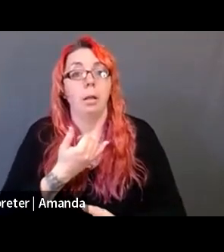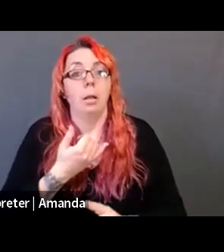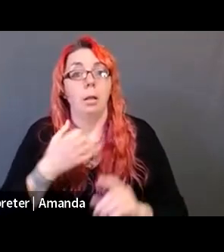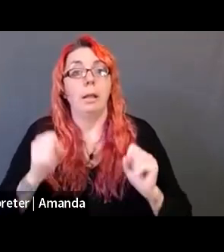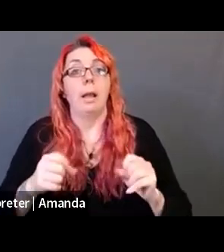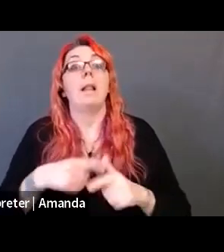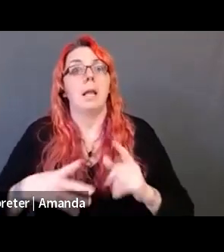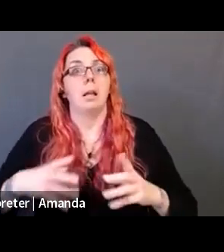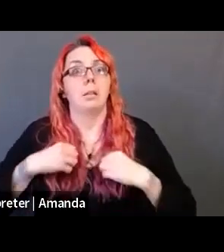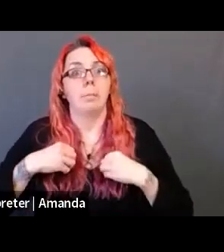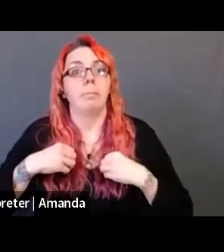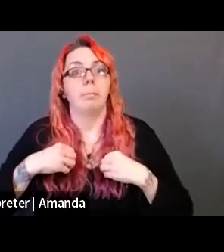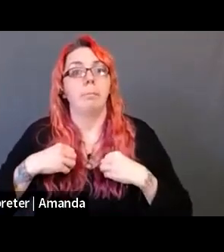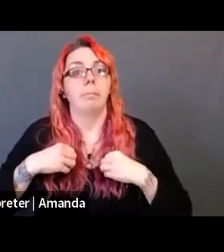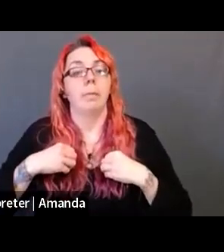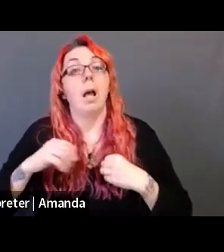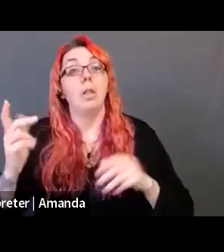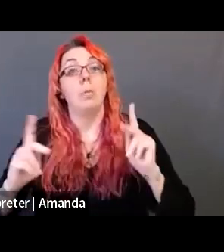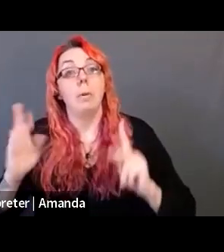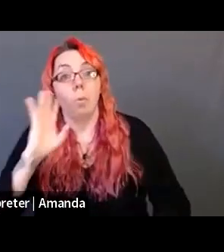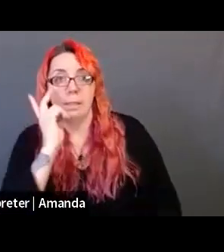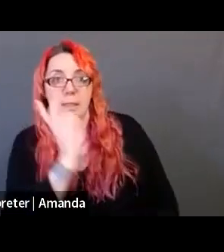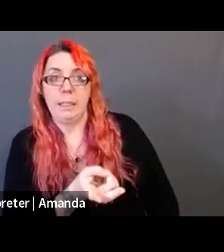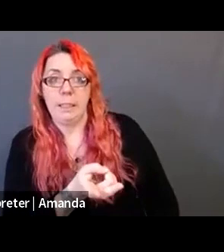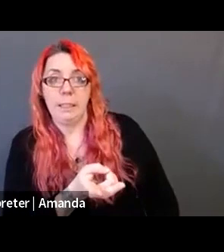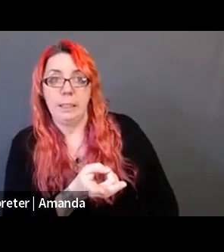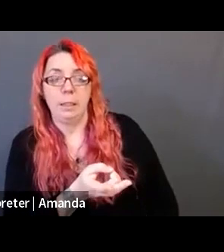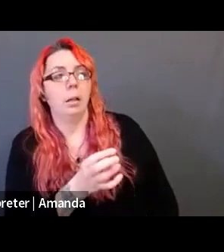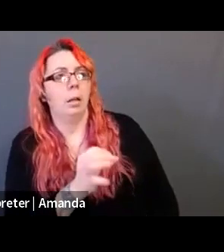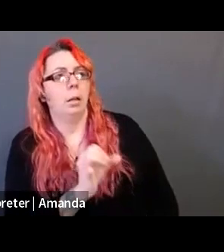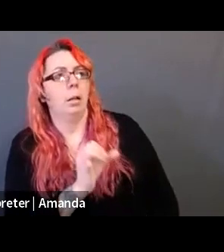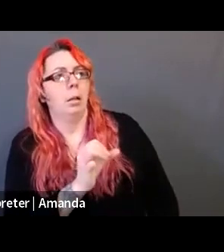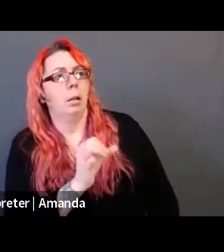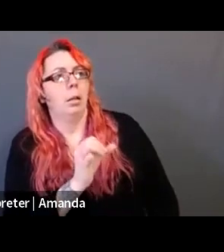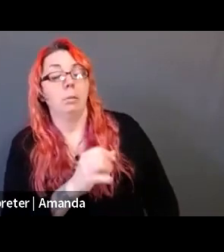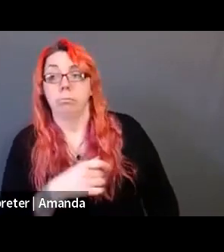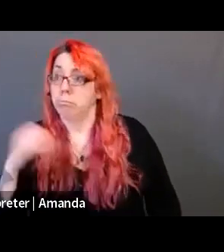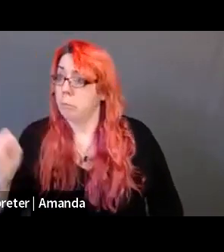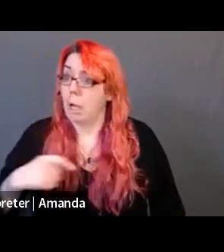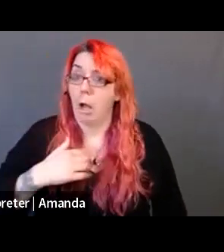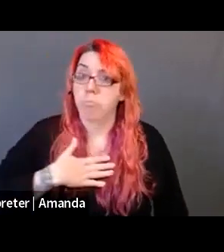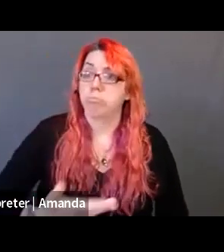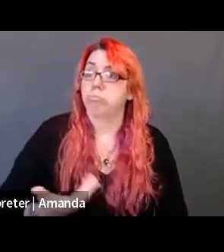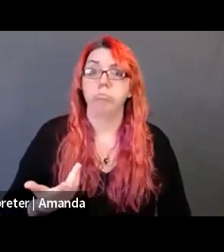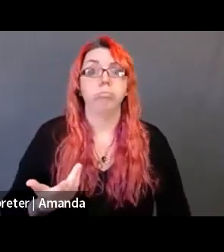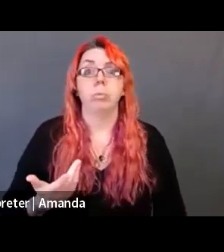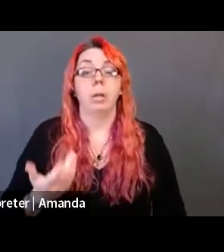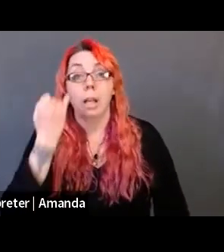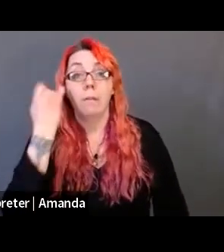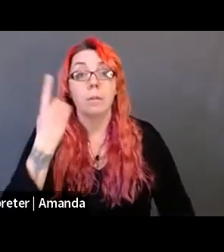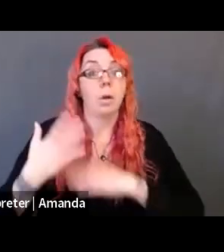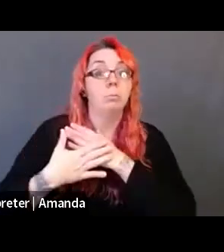totally walk on eggshells. I don't have to totally feel we can do this together. And if in fact I get called in or even called